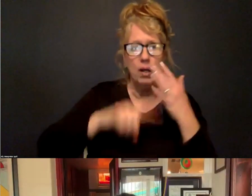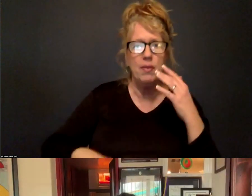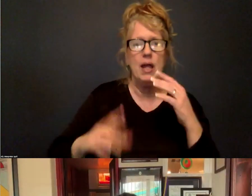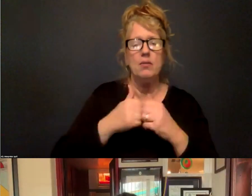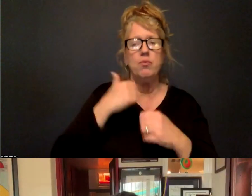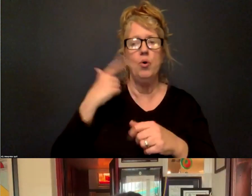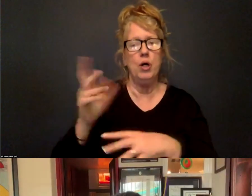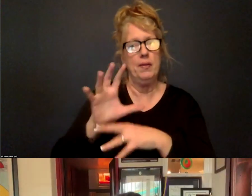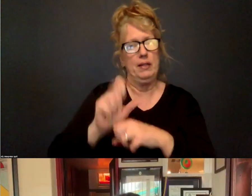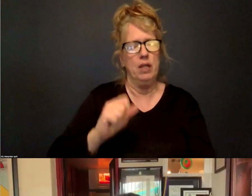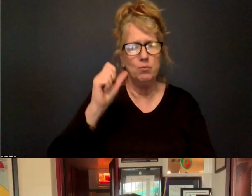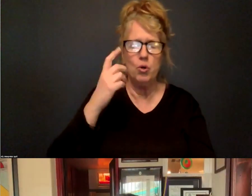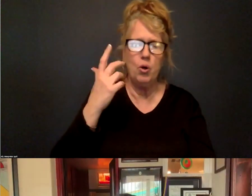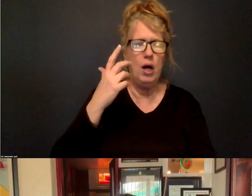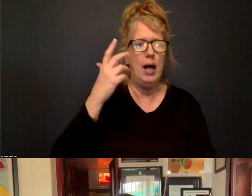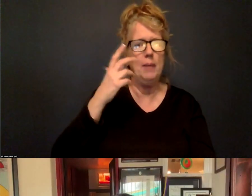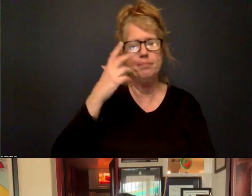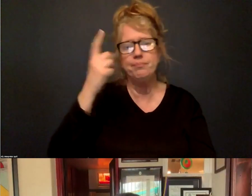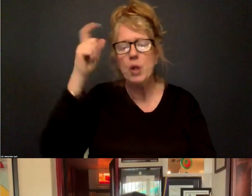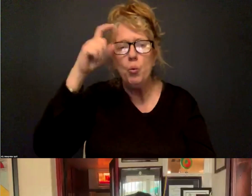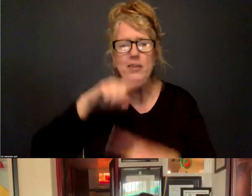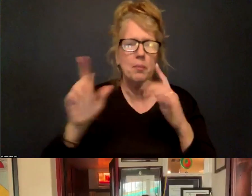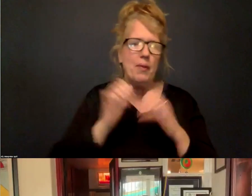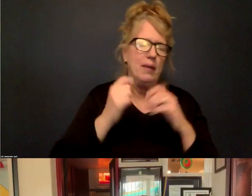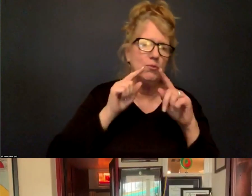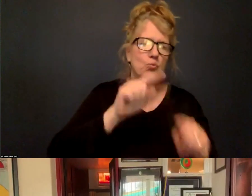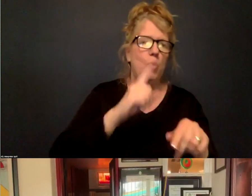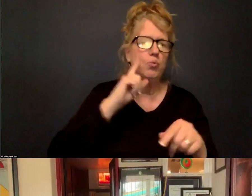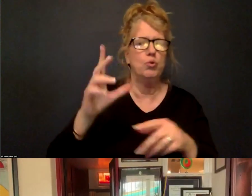wisdom is, well, they need to go to an ER and be restrained on a gurney in a hallway.